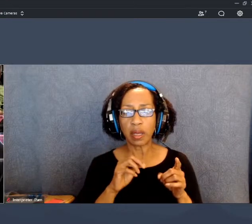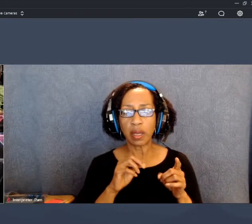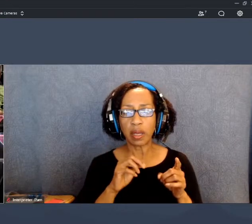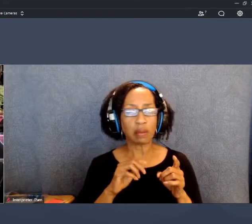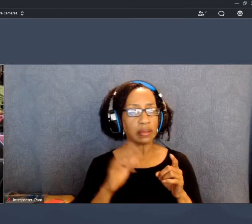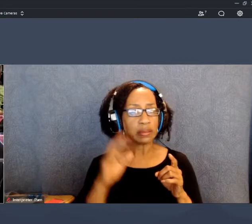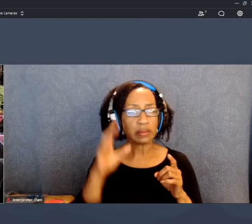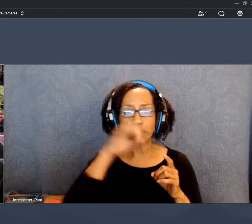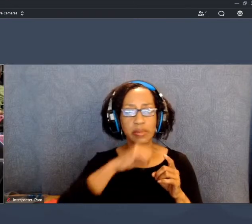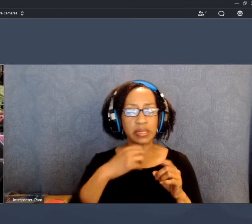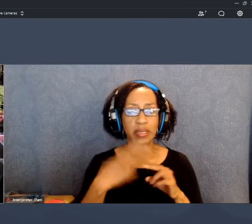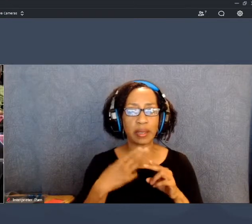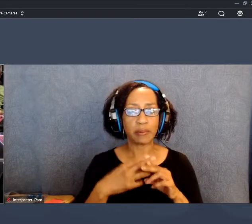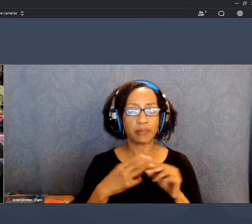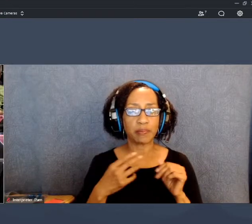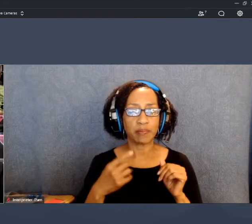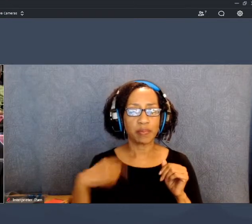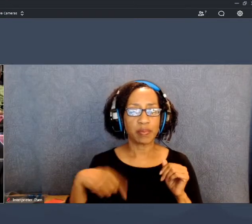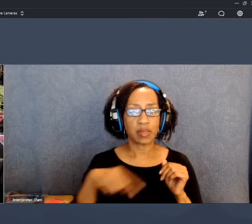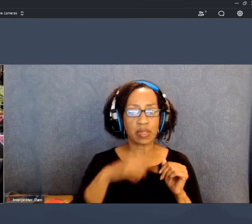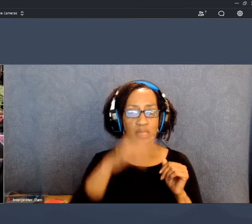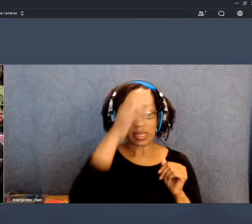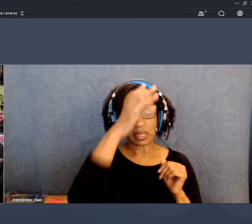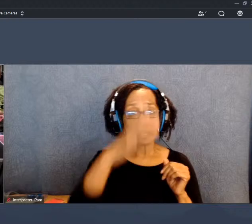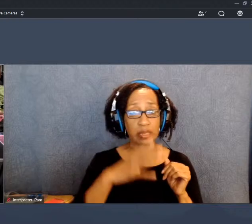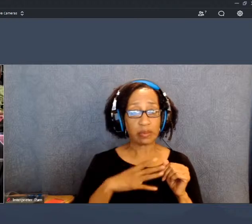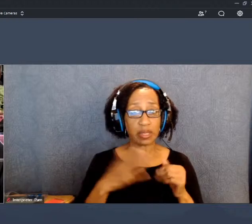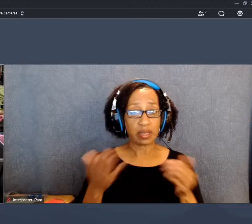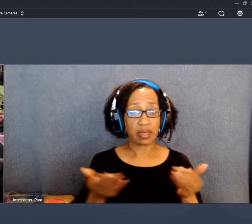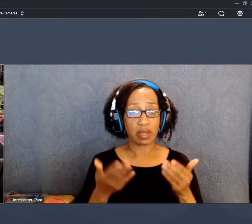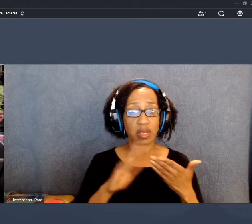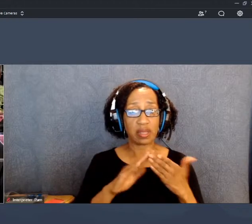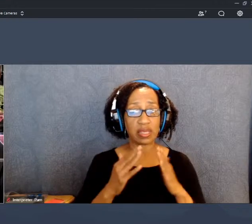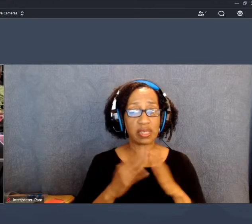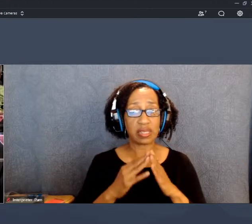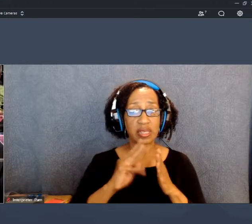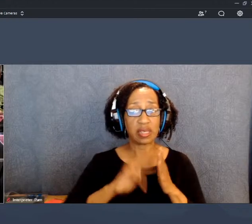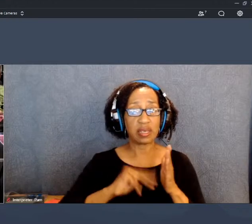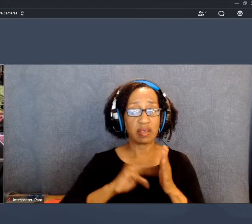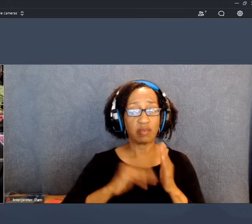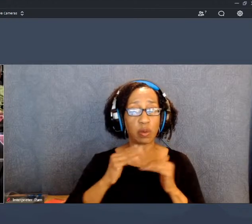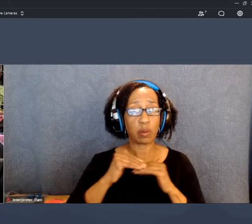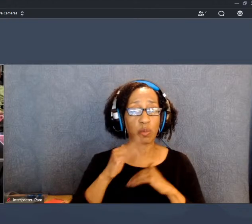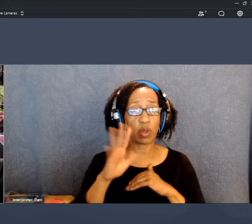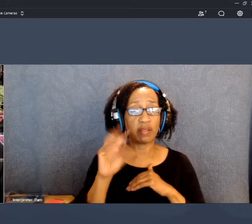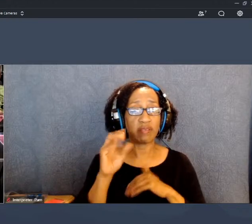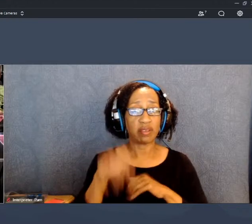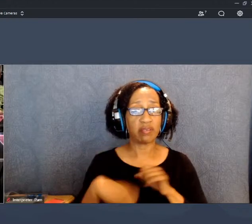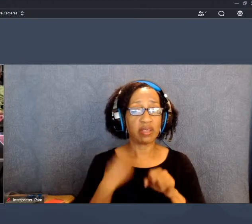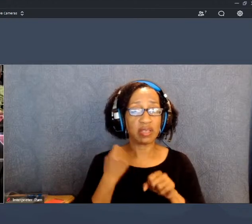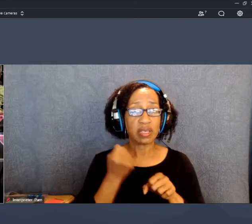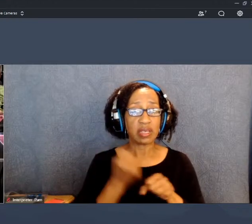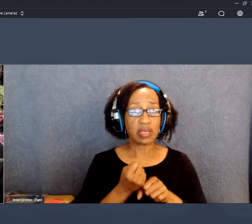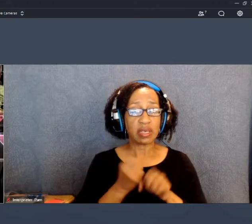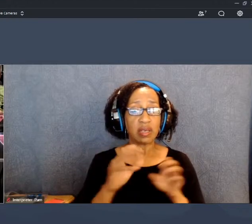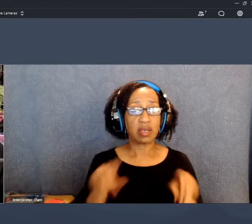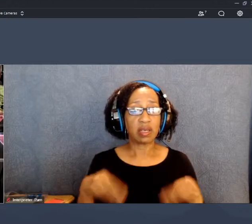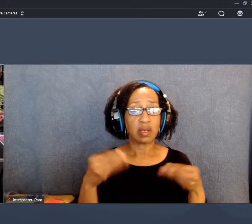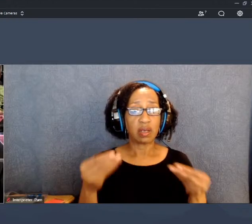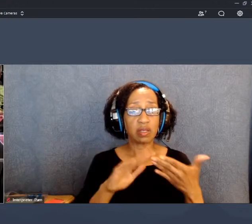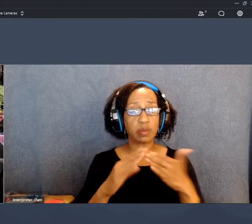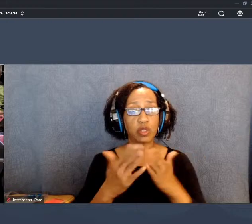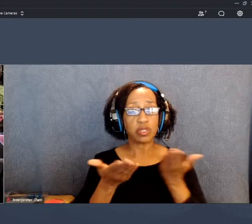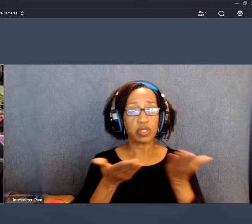gentlemen, young men, have been here in the city of Memphis for over 50 years, providing community